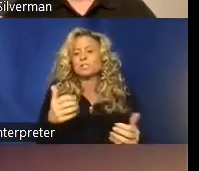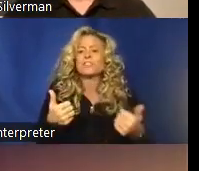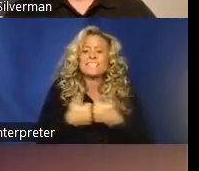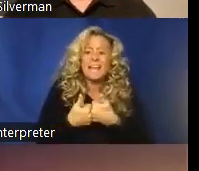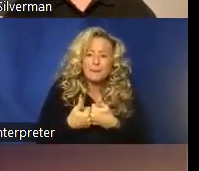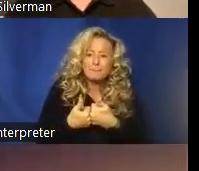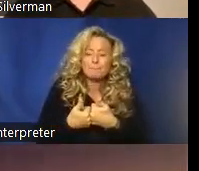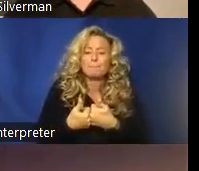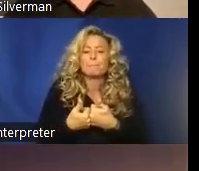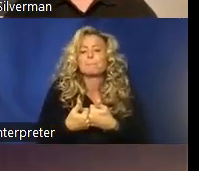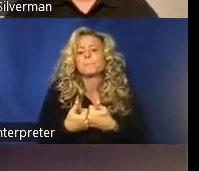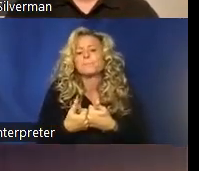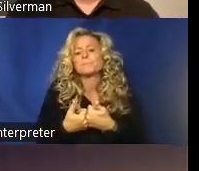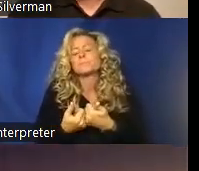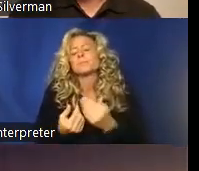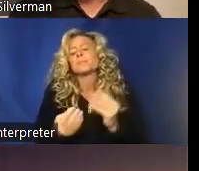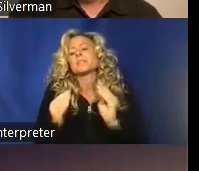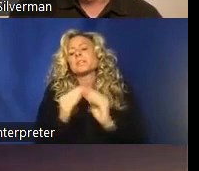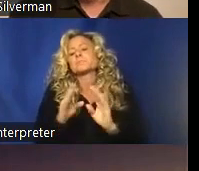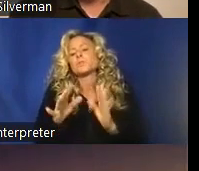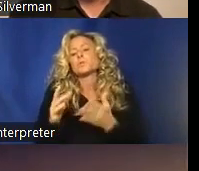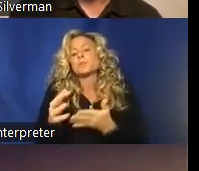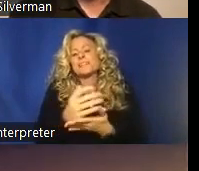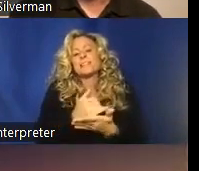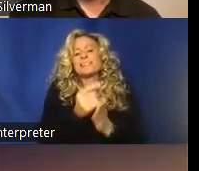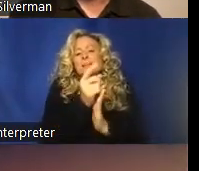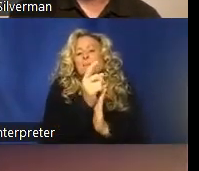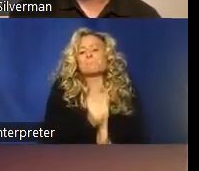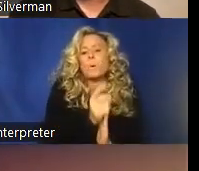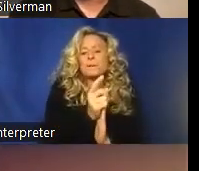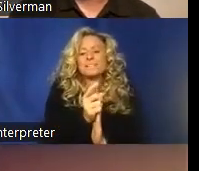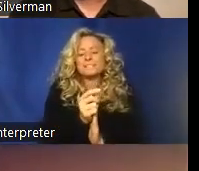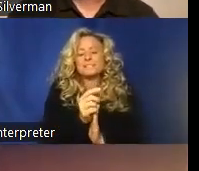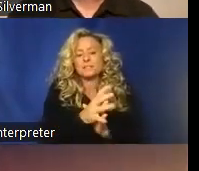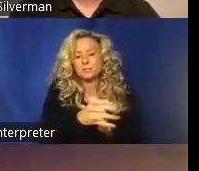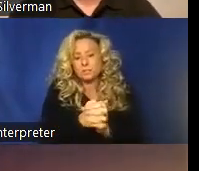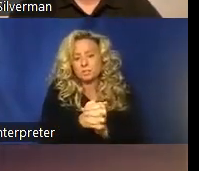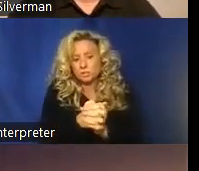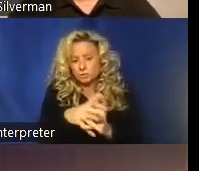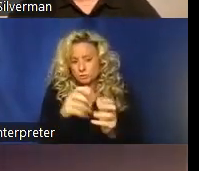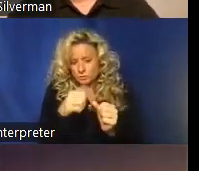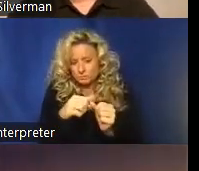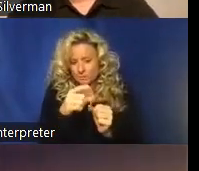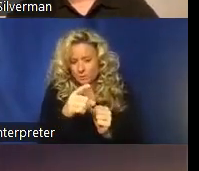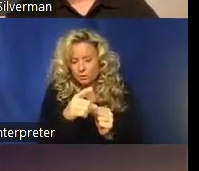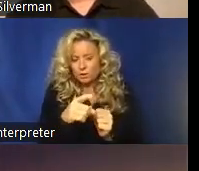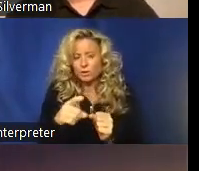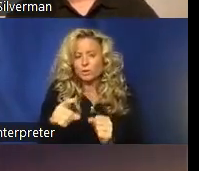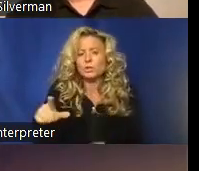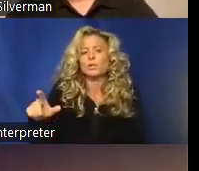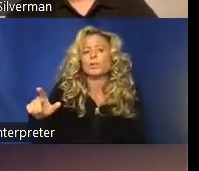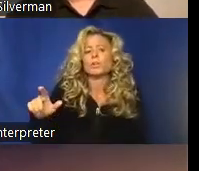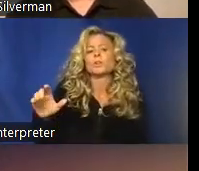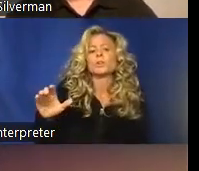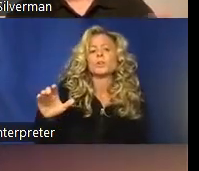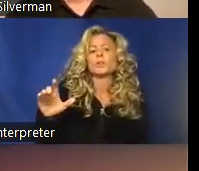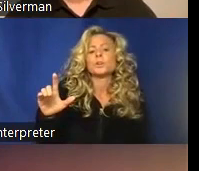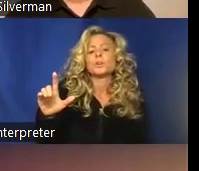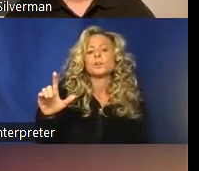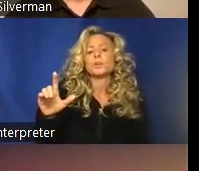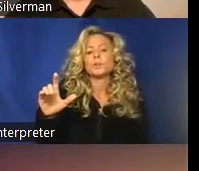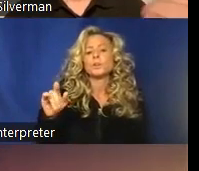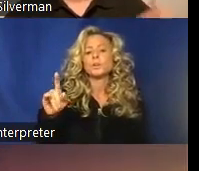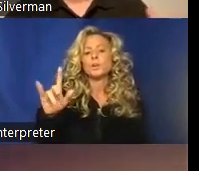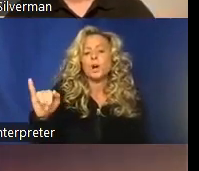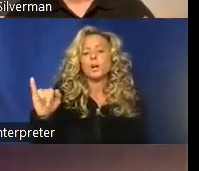It's more of you can collect moments. So this first one, if everybody remembers, Carly Lloyd in the USA versus